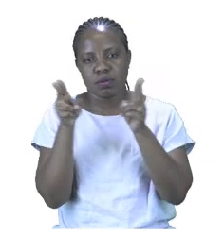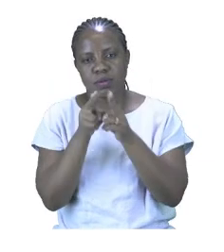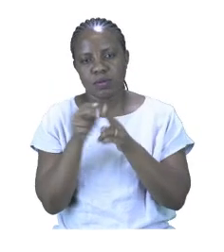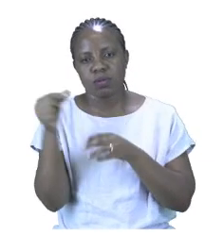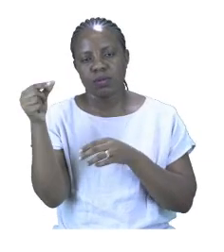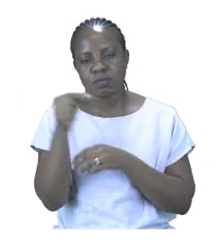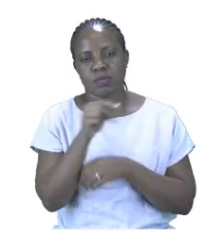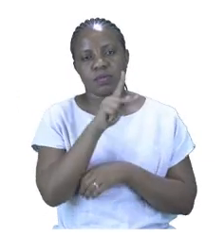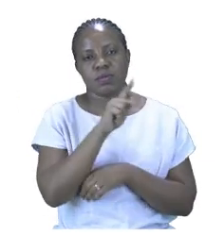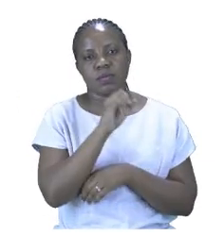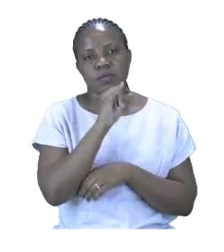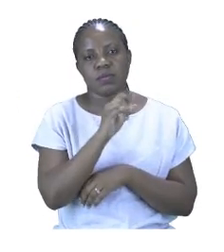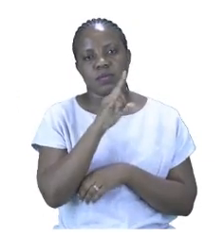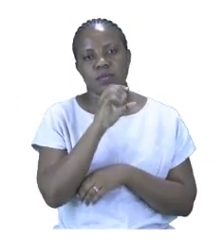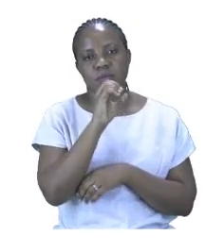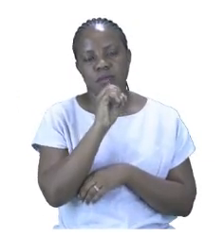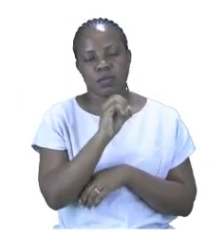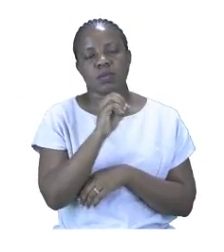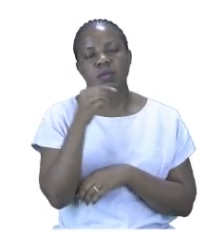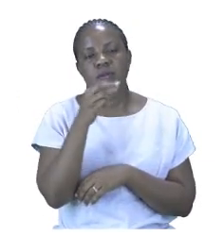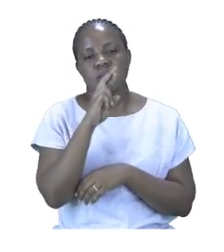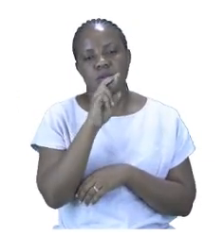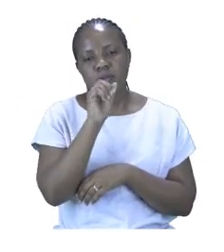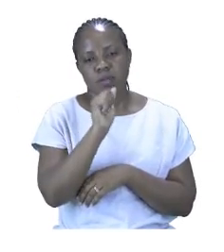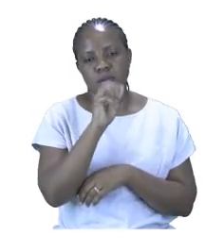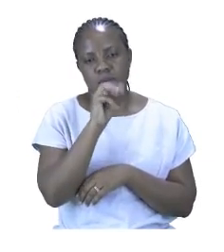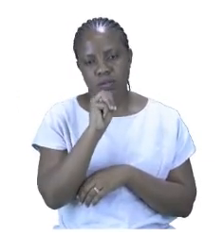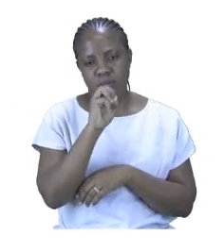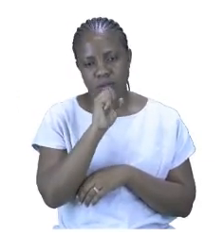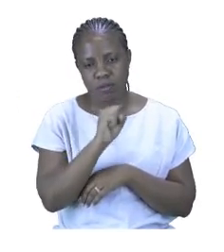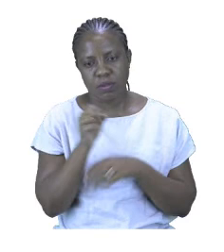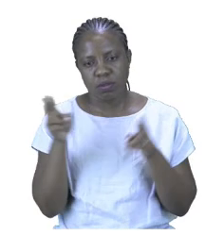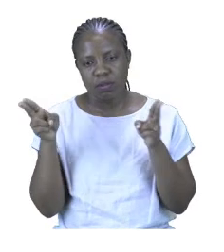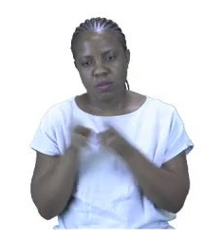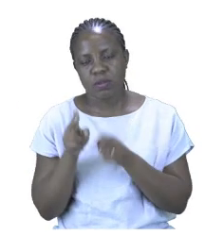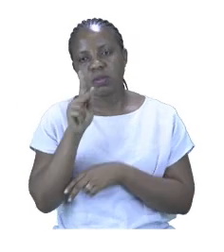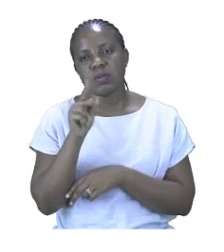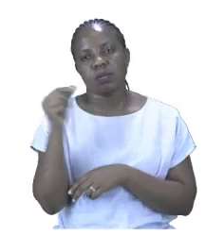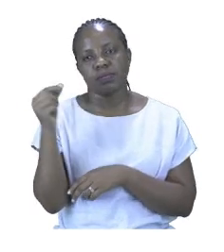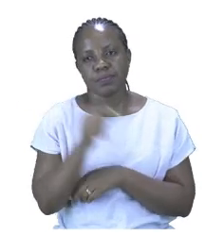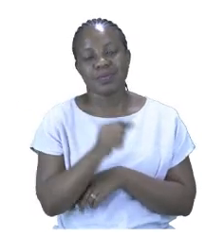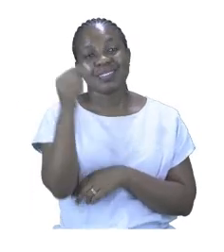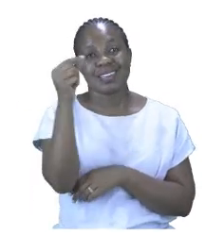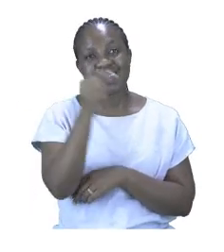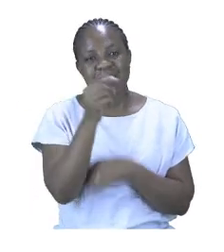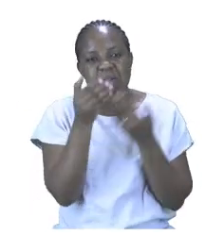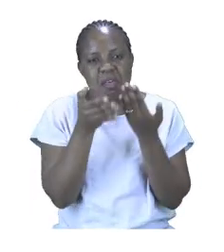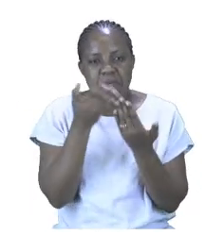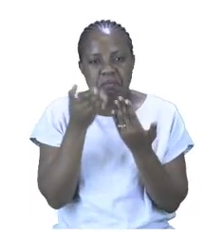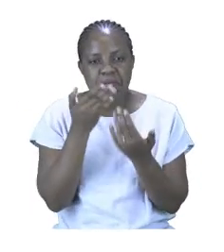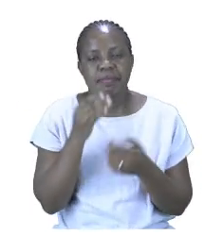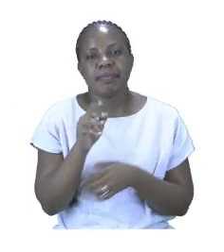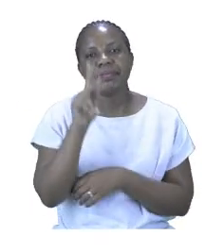dear children, are less than kilograms. So now that we know that, let us